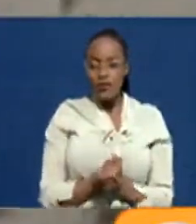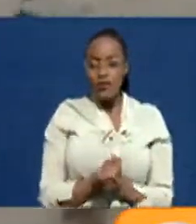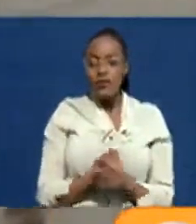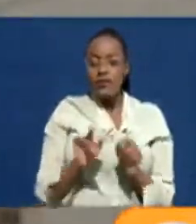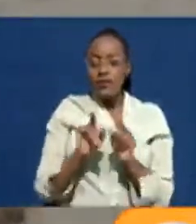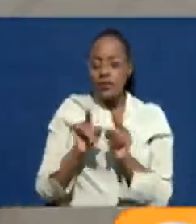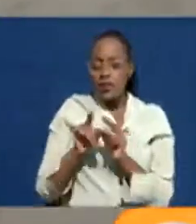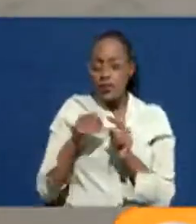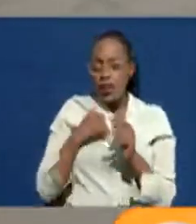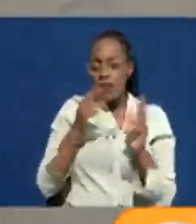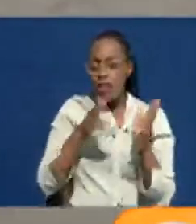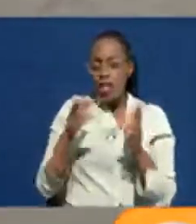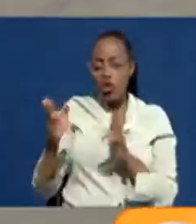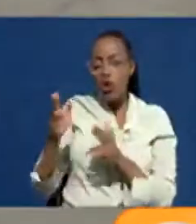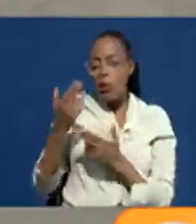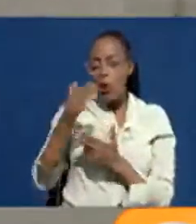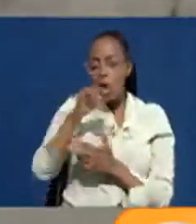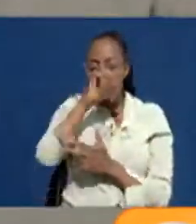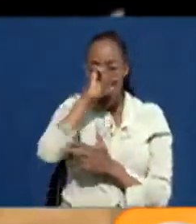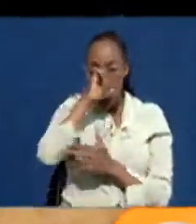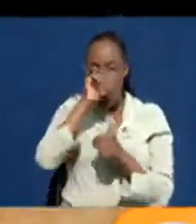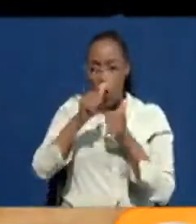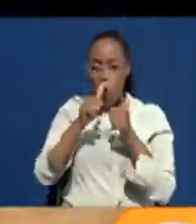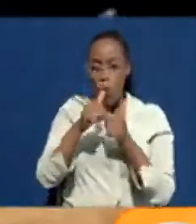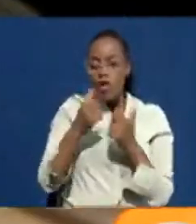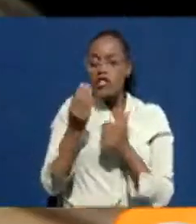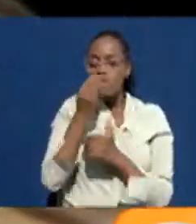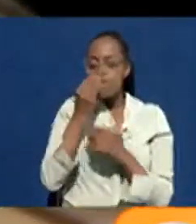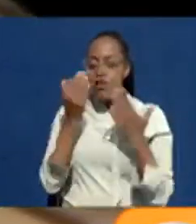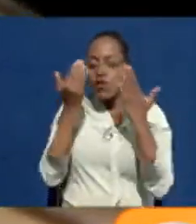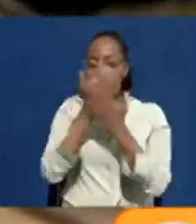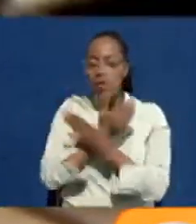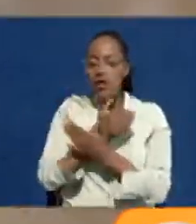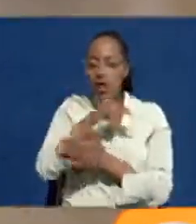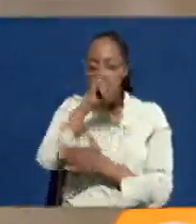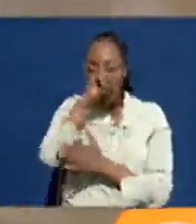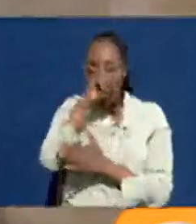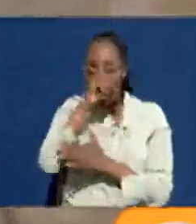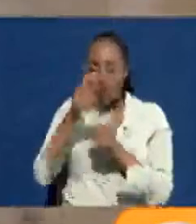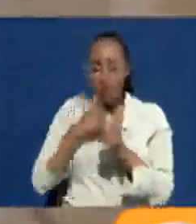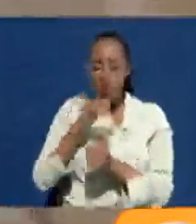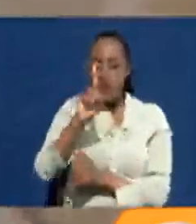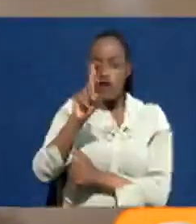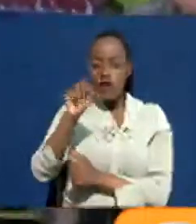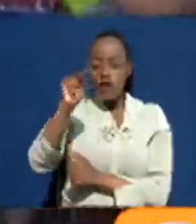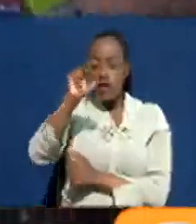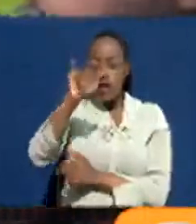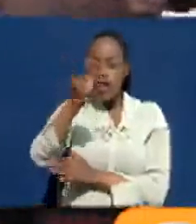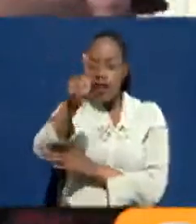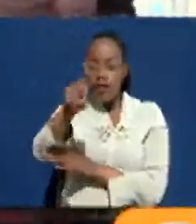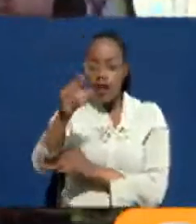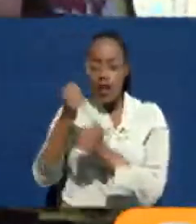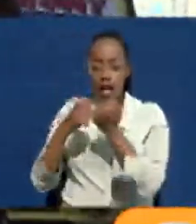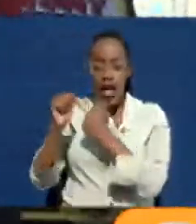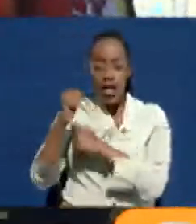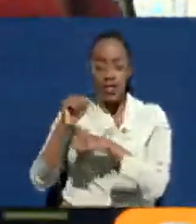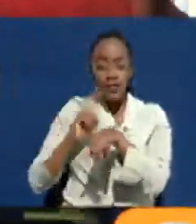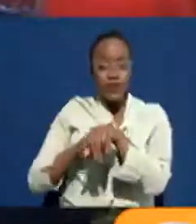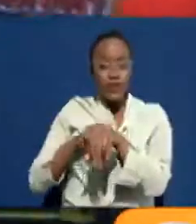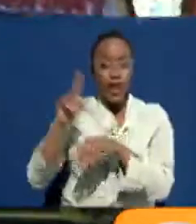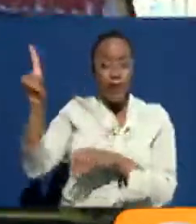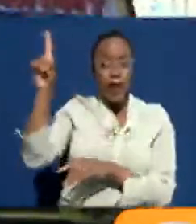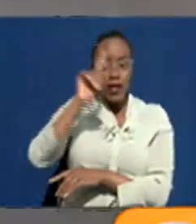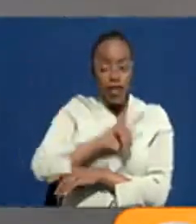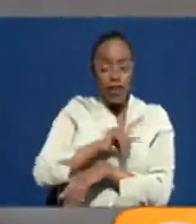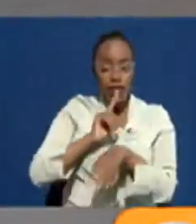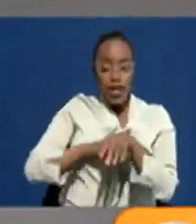Unlike the anopheles mosquitoes, which feed at night, mosquitoes carrying dengue virus are active during the day,